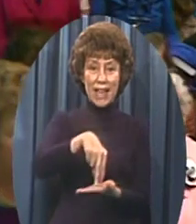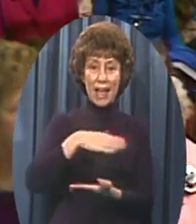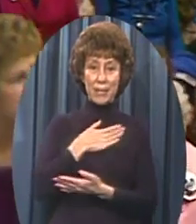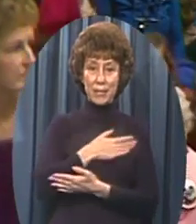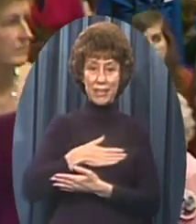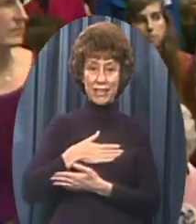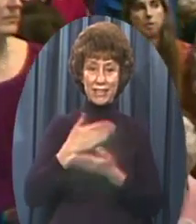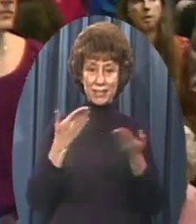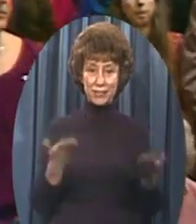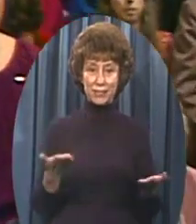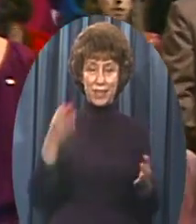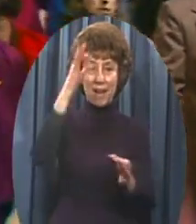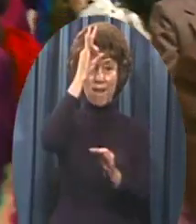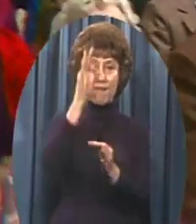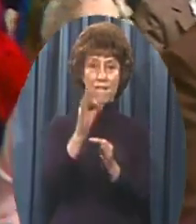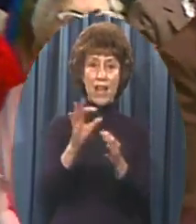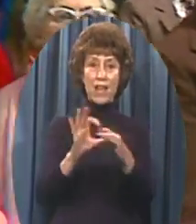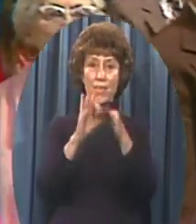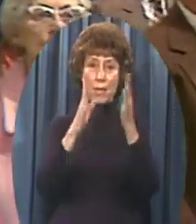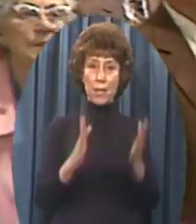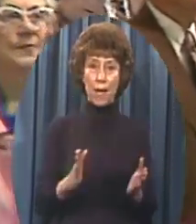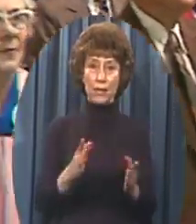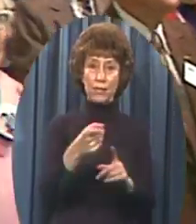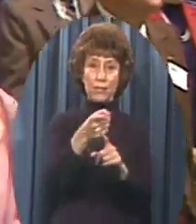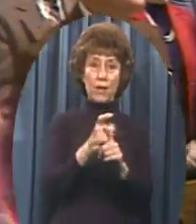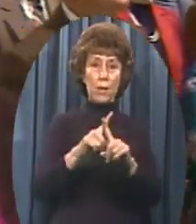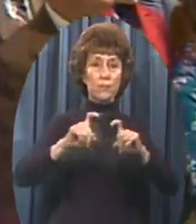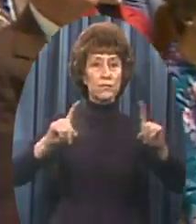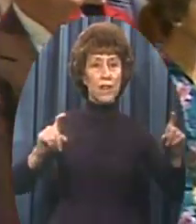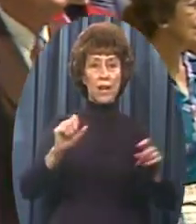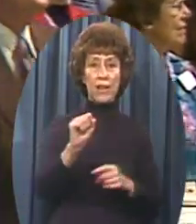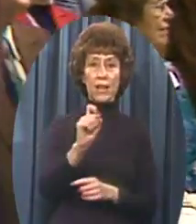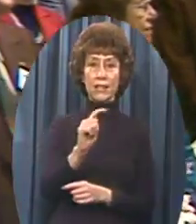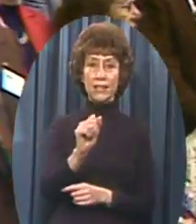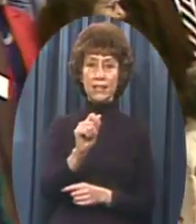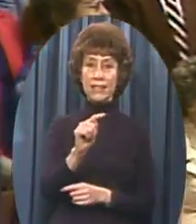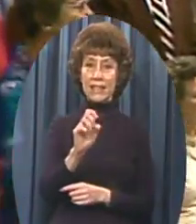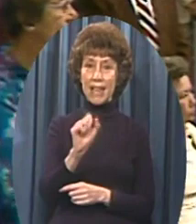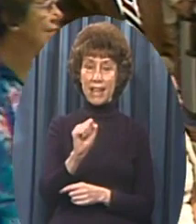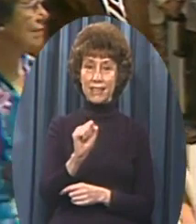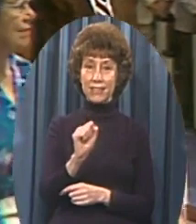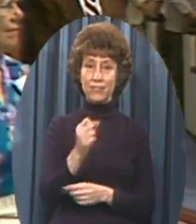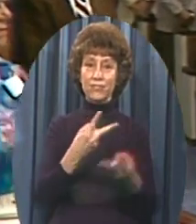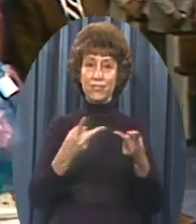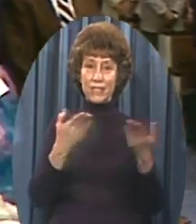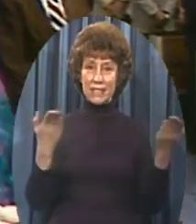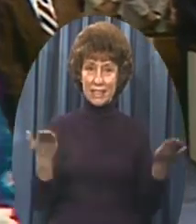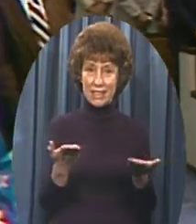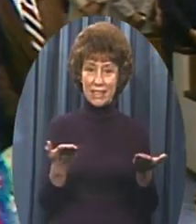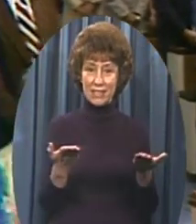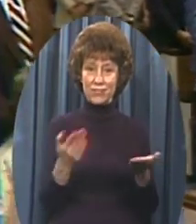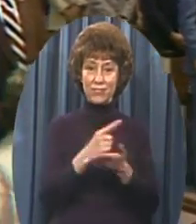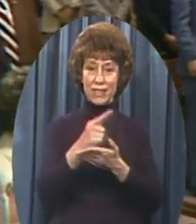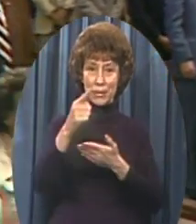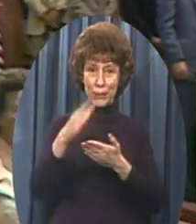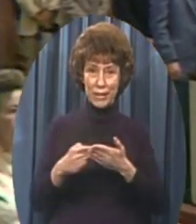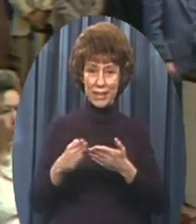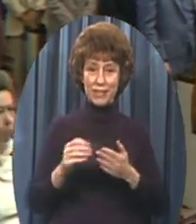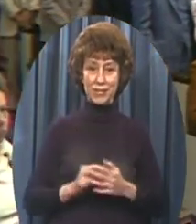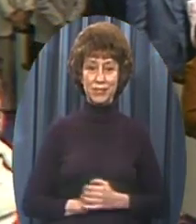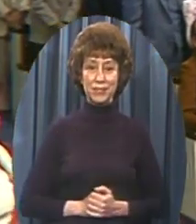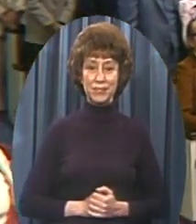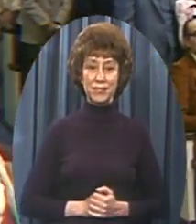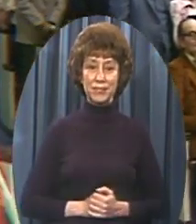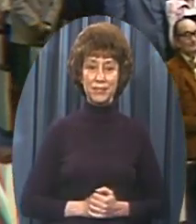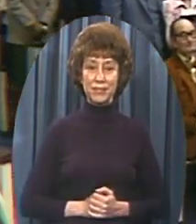now. And I want you to see who the people are who stand behind us, who make this thing possible. God bless you, the